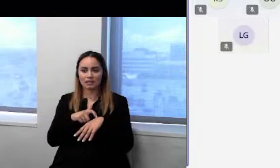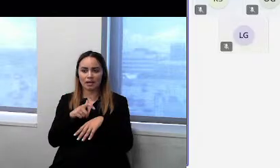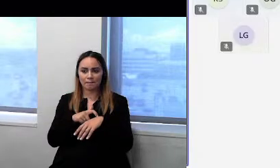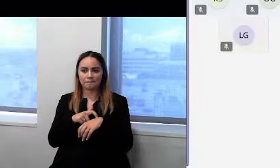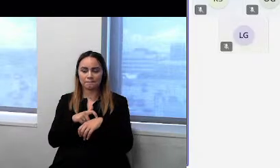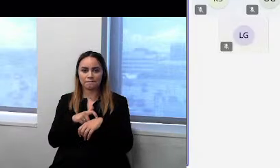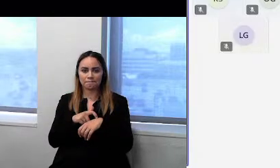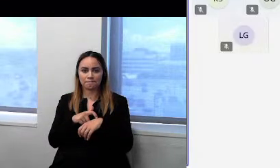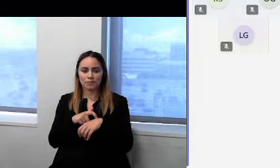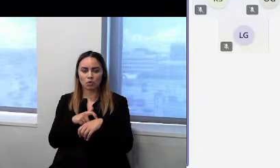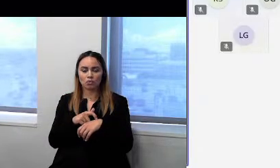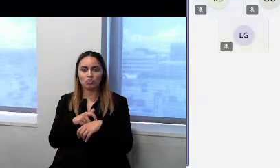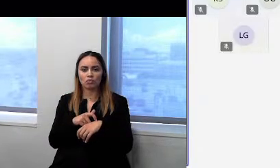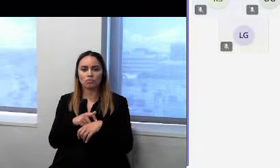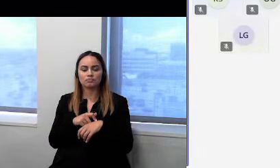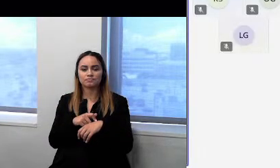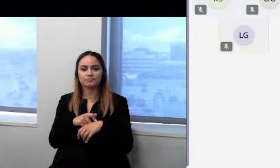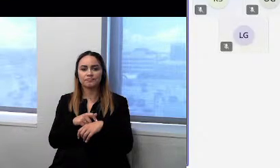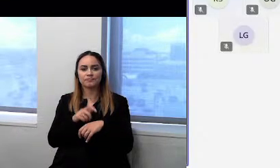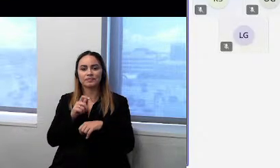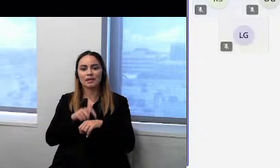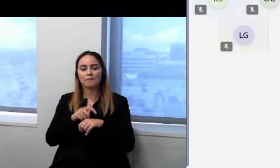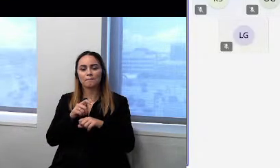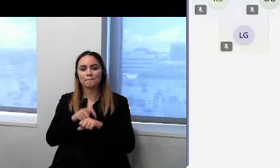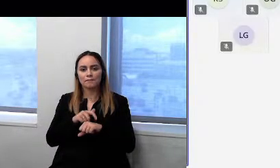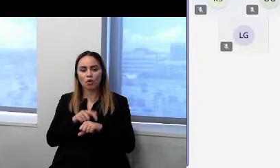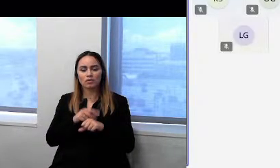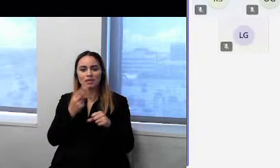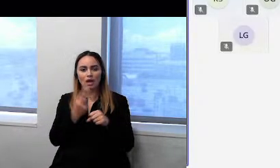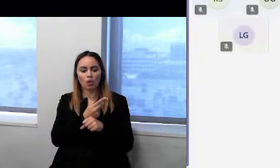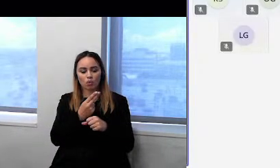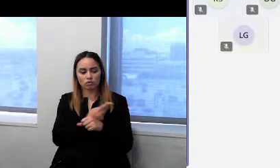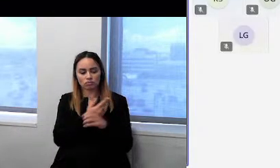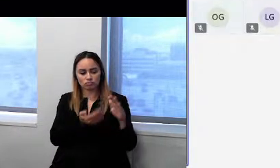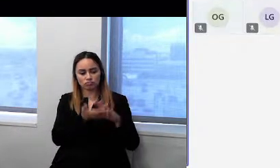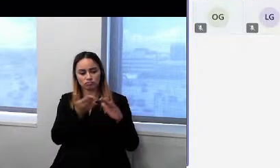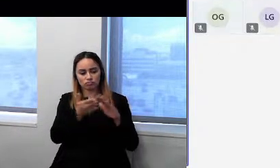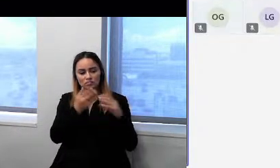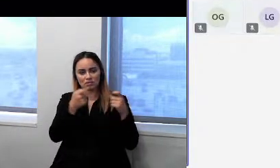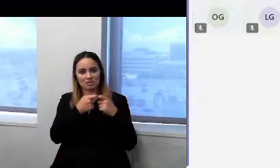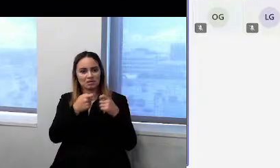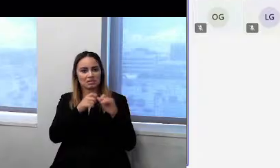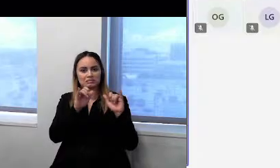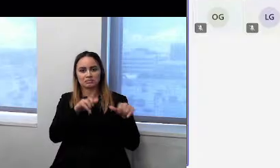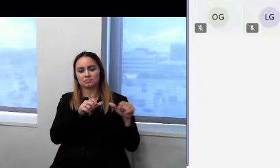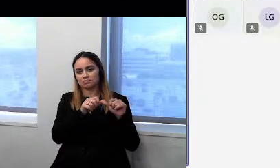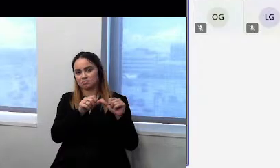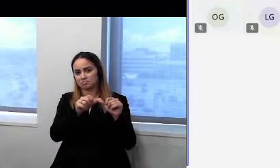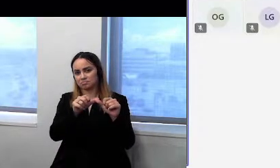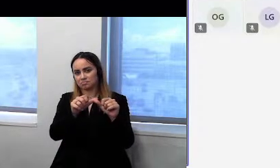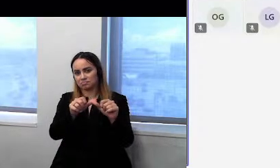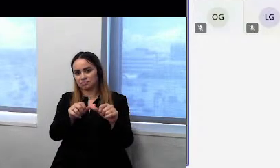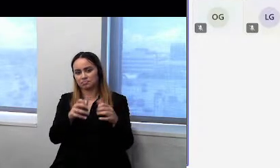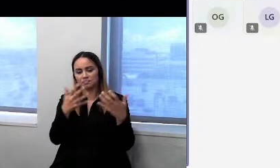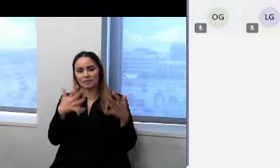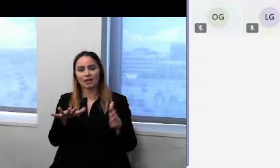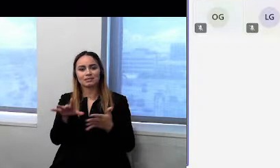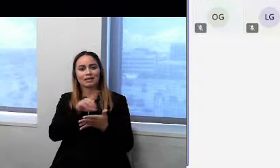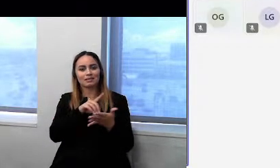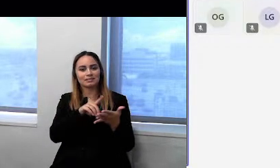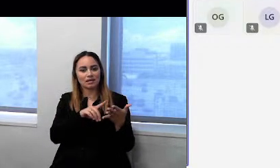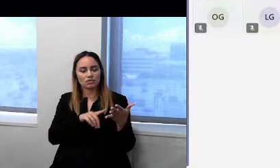So the time of use of energy does impact how you actually have to design and the dynamics of the